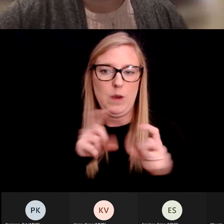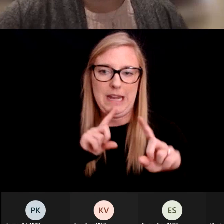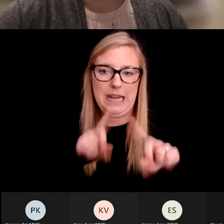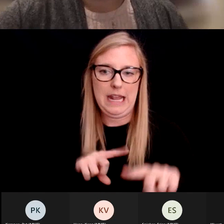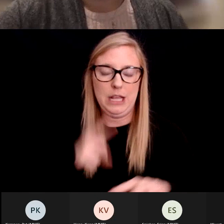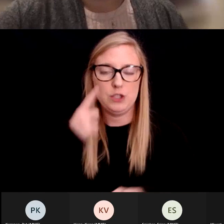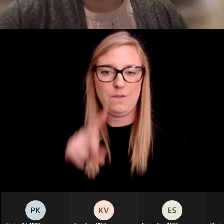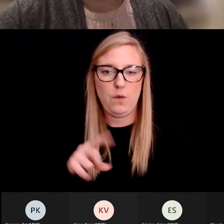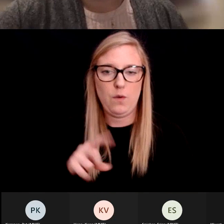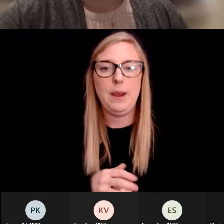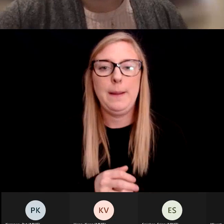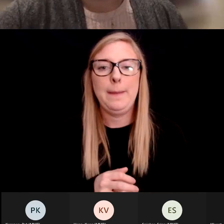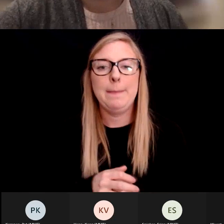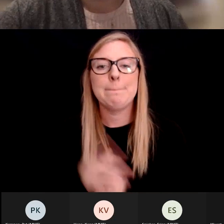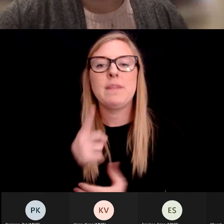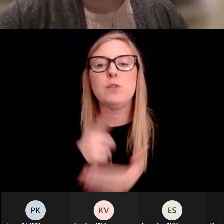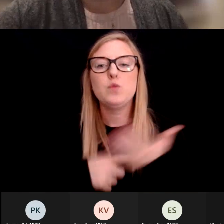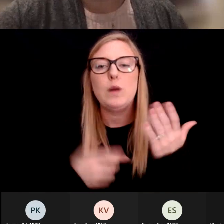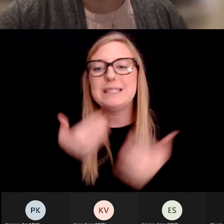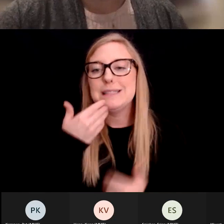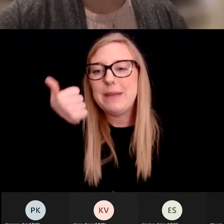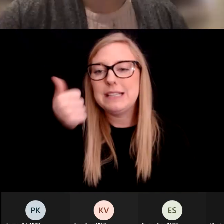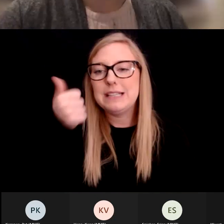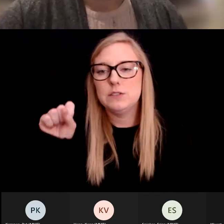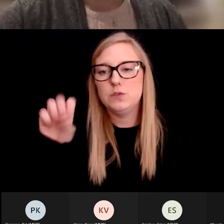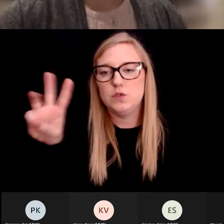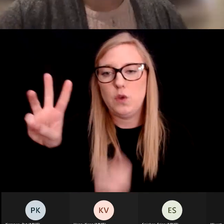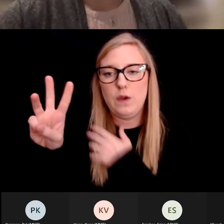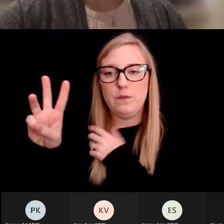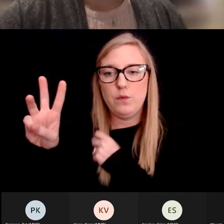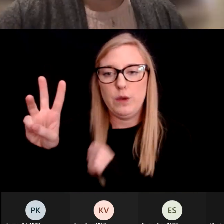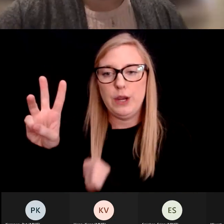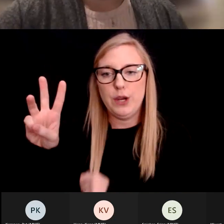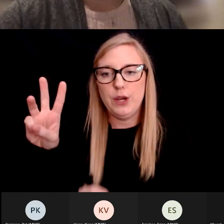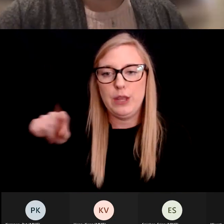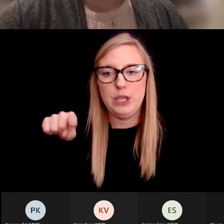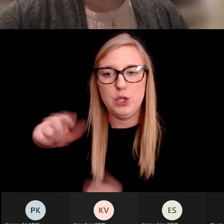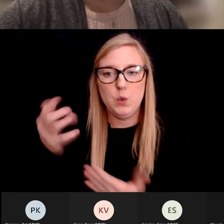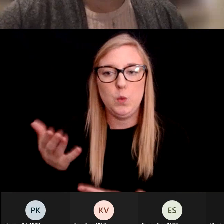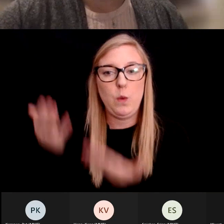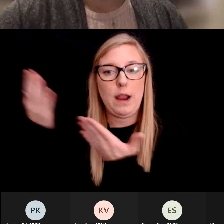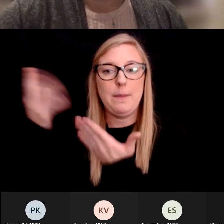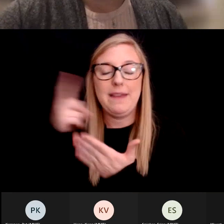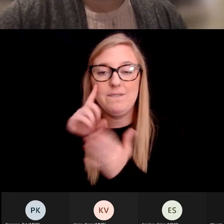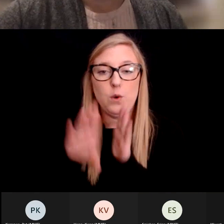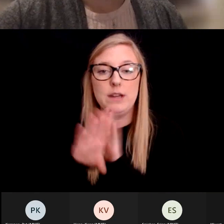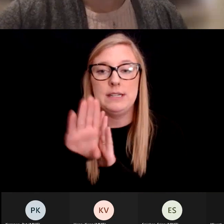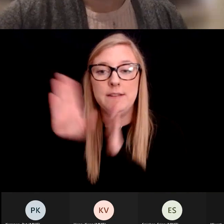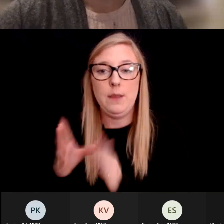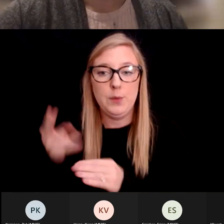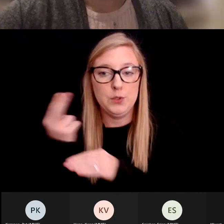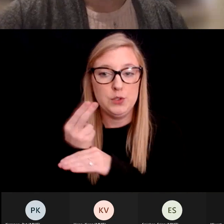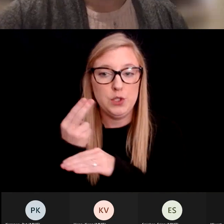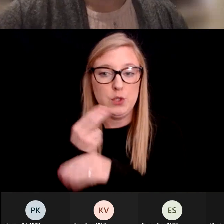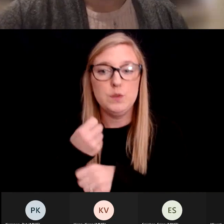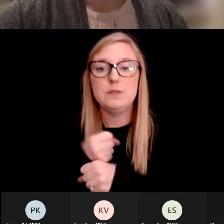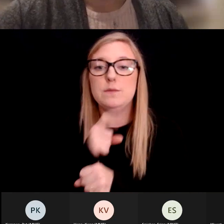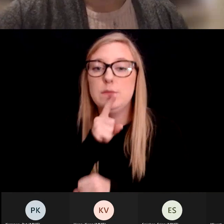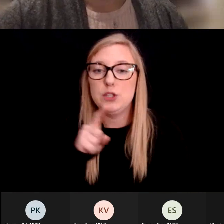It's, what is the best software would you recommend for the developers to use to make sure